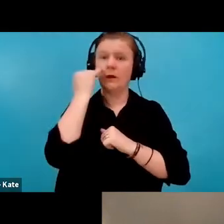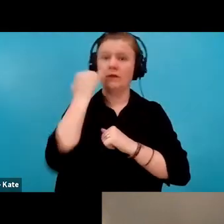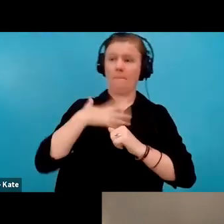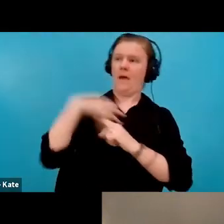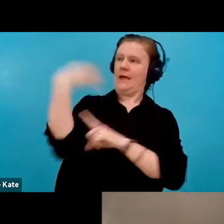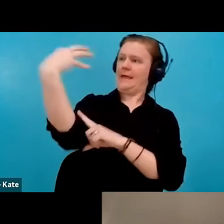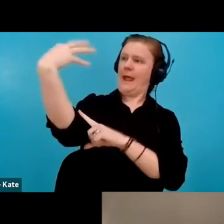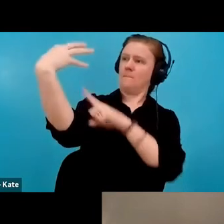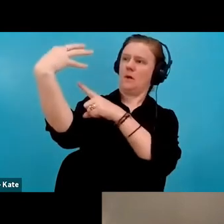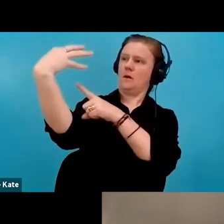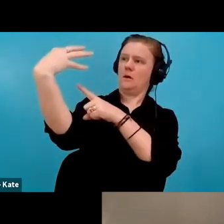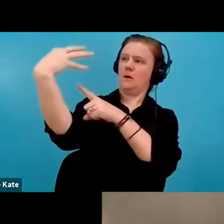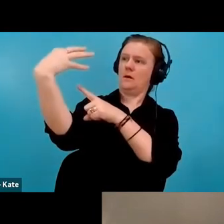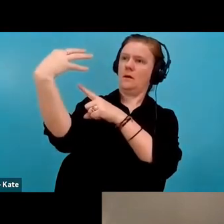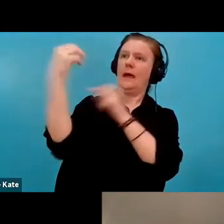Someone designed all of this stuff.